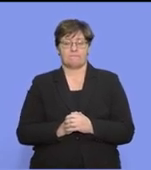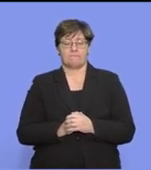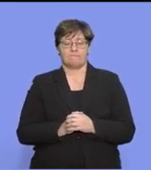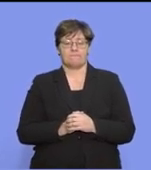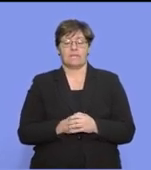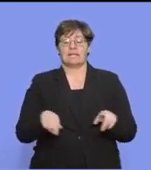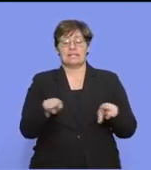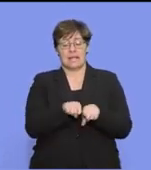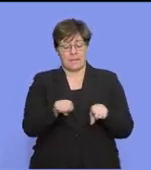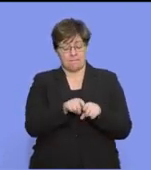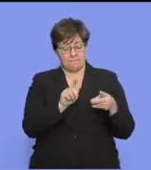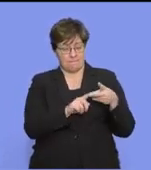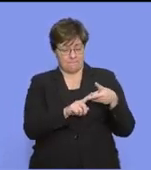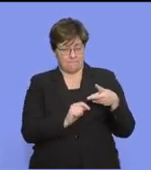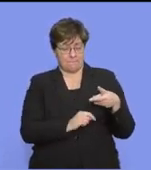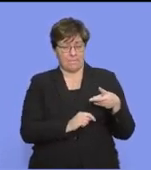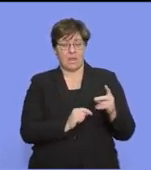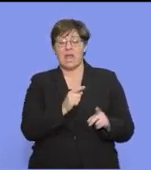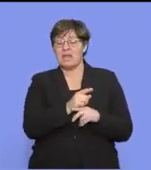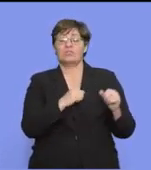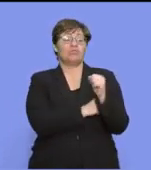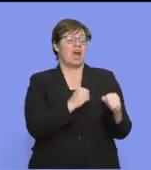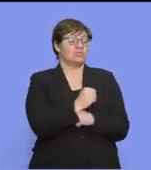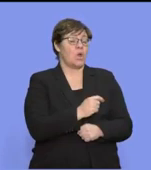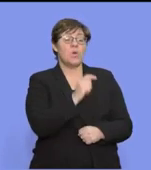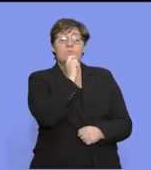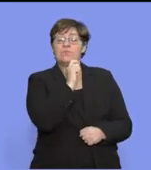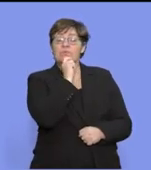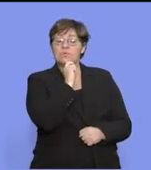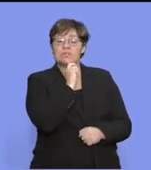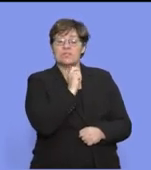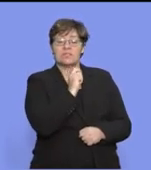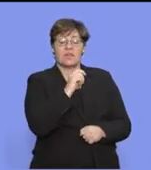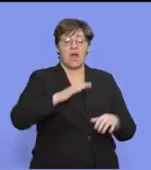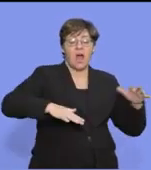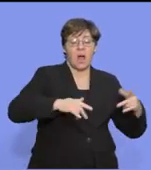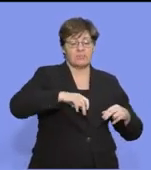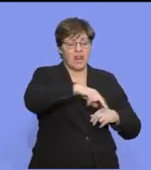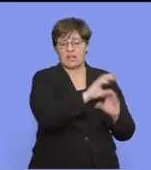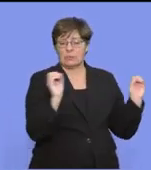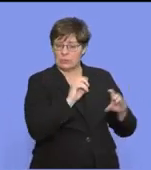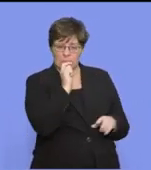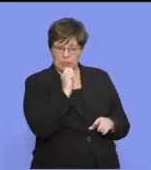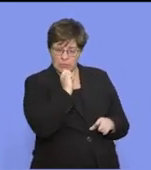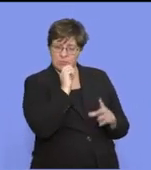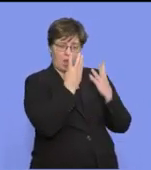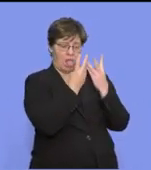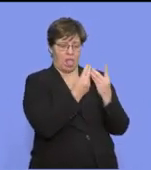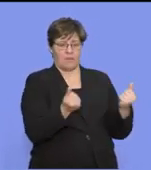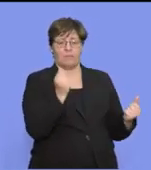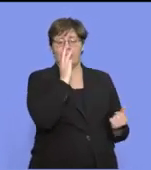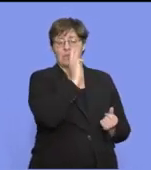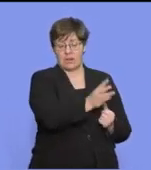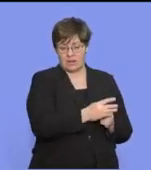Okay, similarly, he said that if a structure was not being used, then this structure, say if it was not